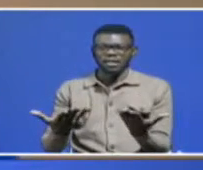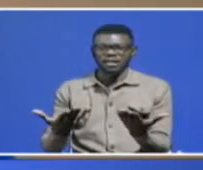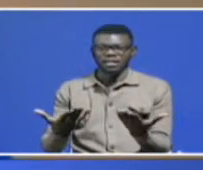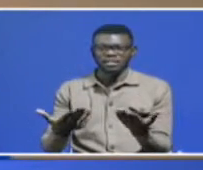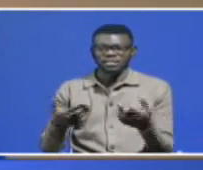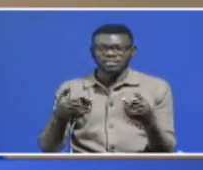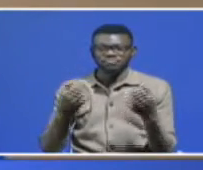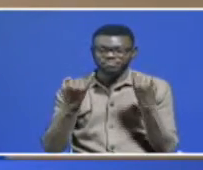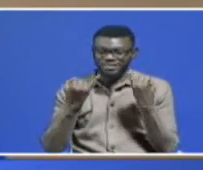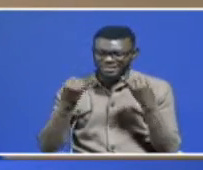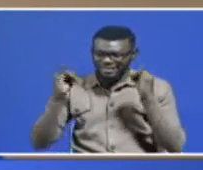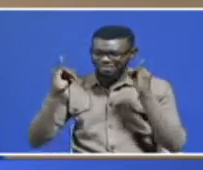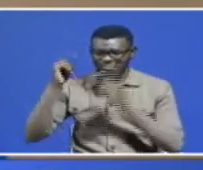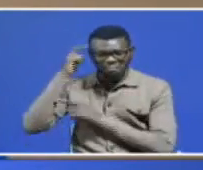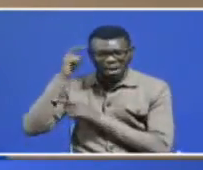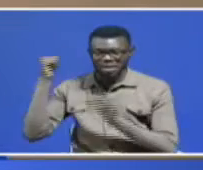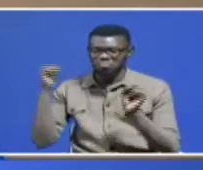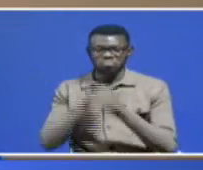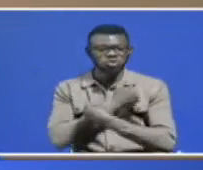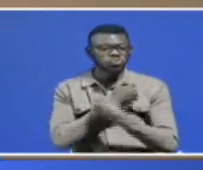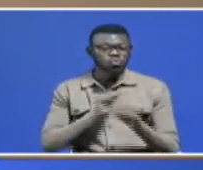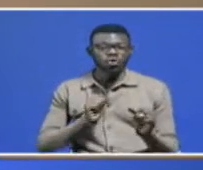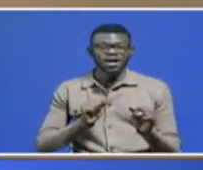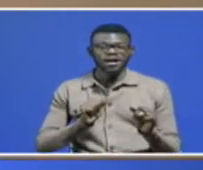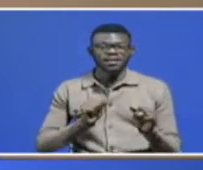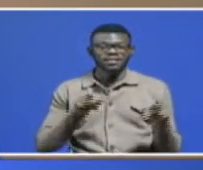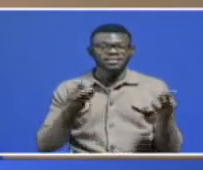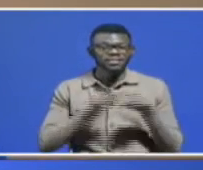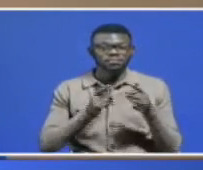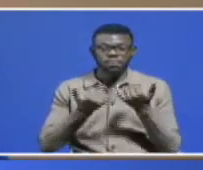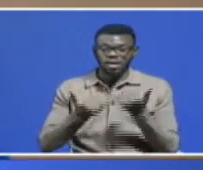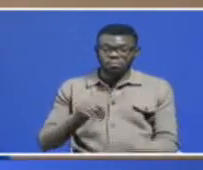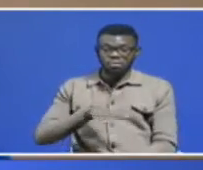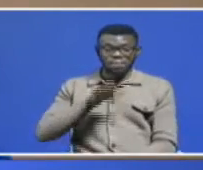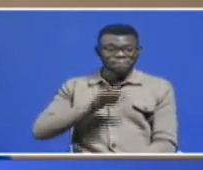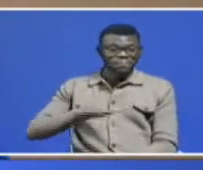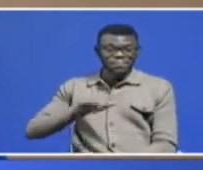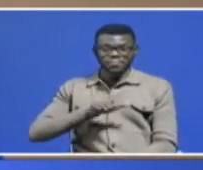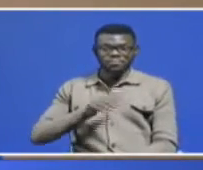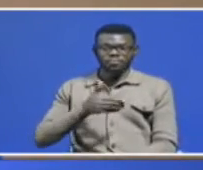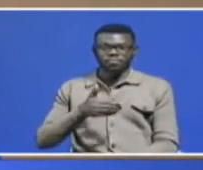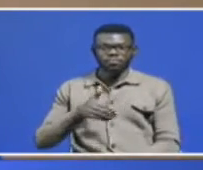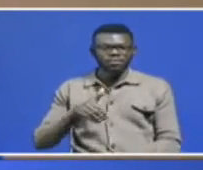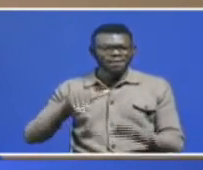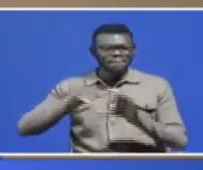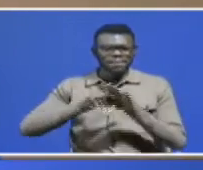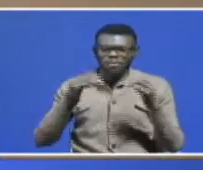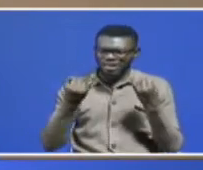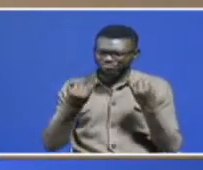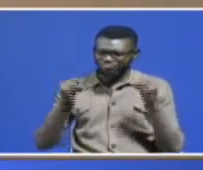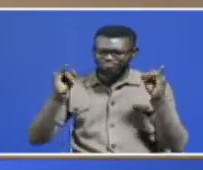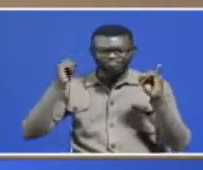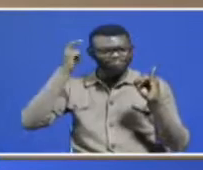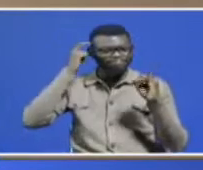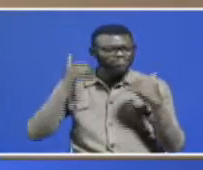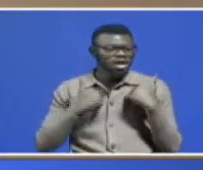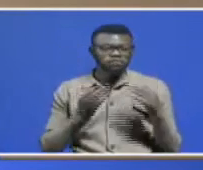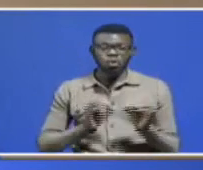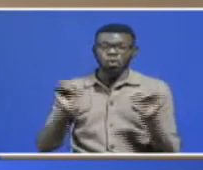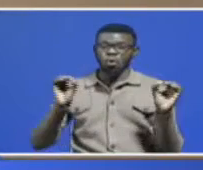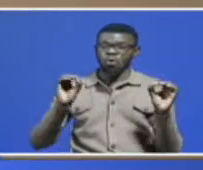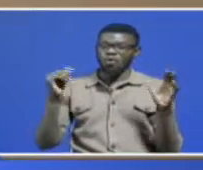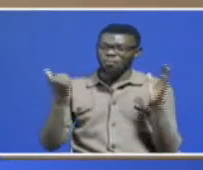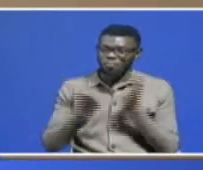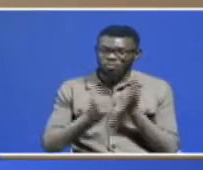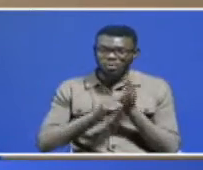no independence of their own. And in fact, even the current parliament, the question of members' independence has been a very big issue that